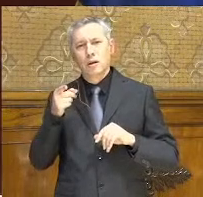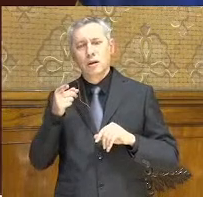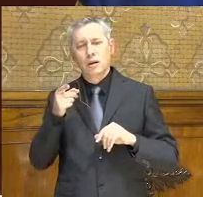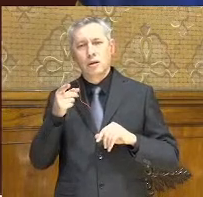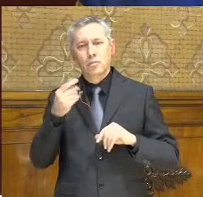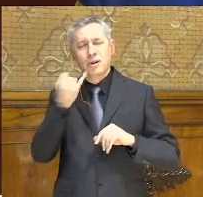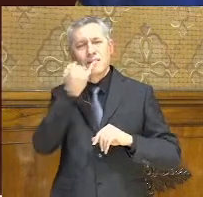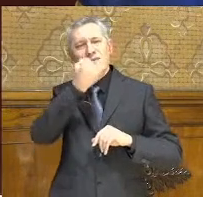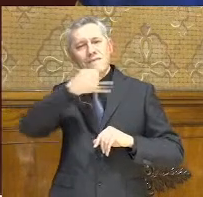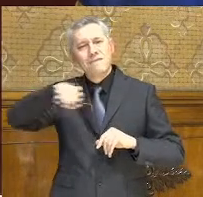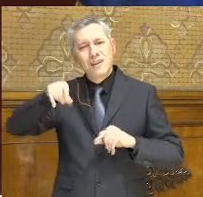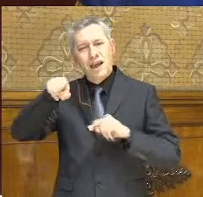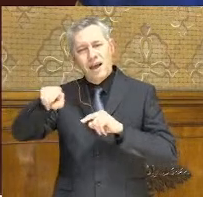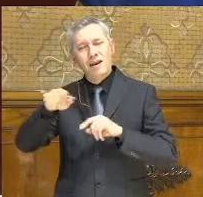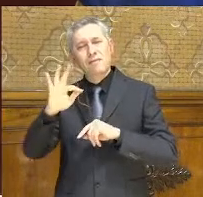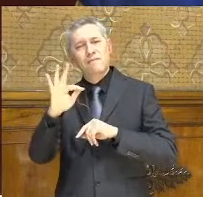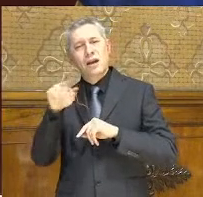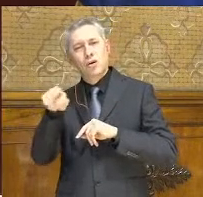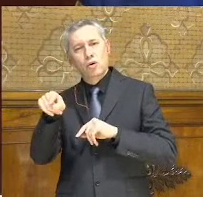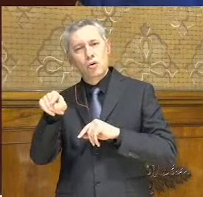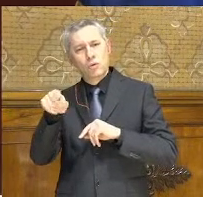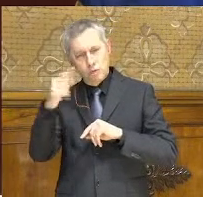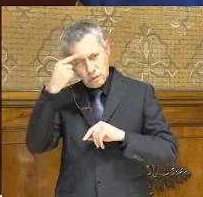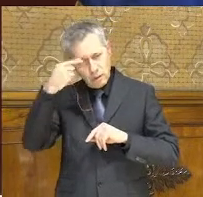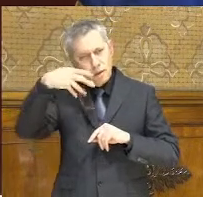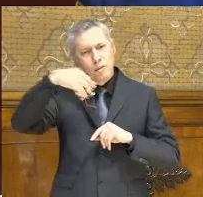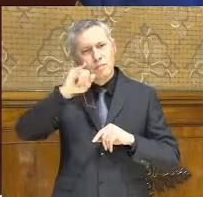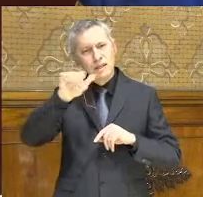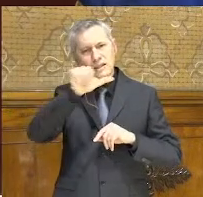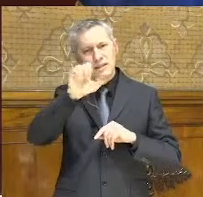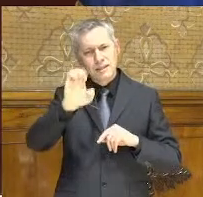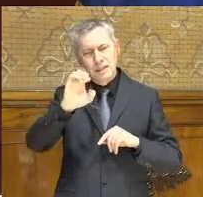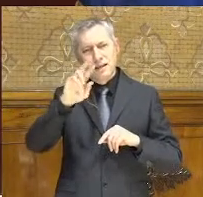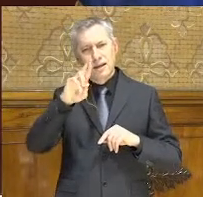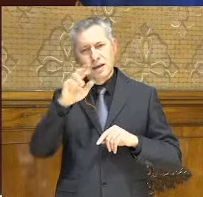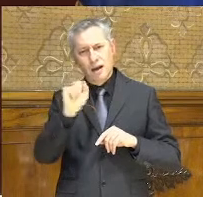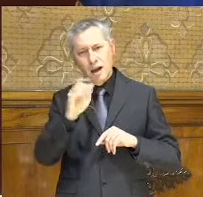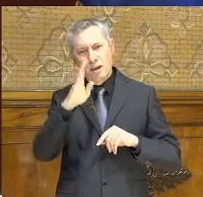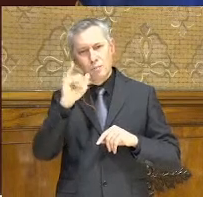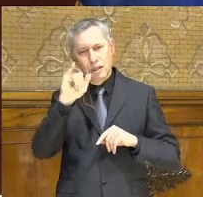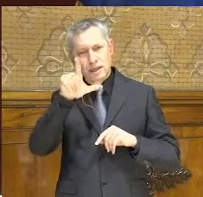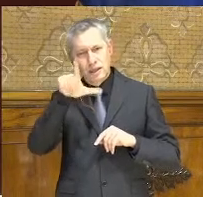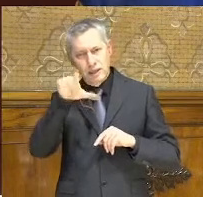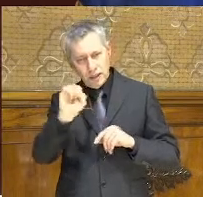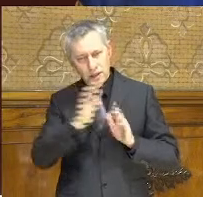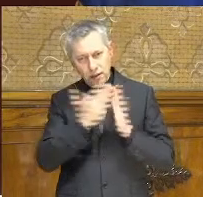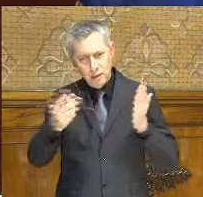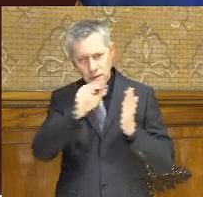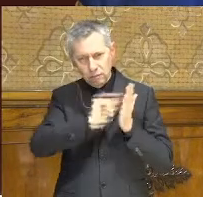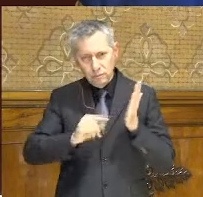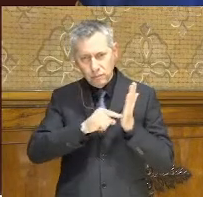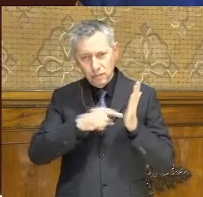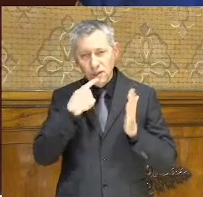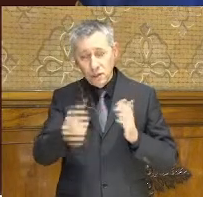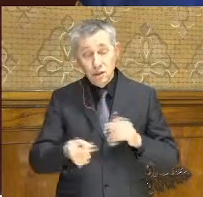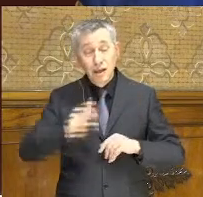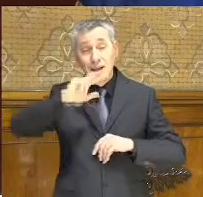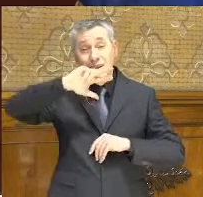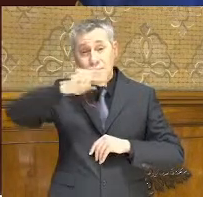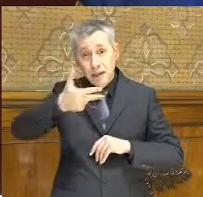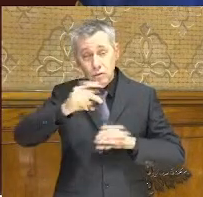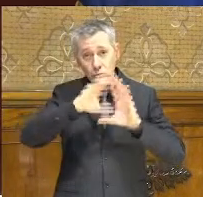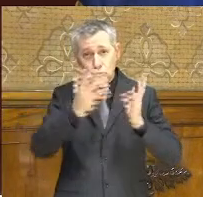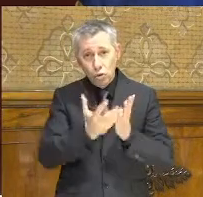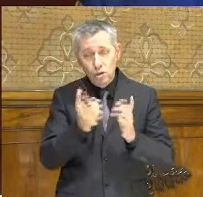Fanon's aspirational ending to the wretched of the earth. The third world, he said, must